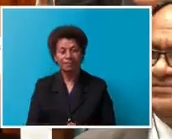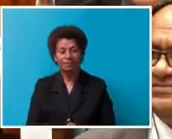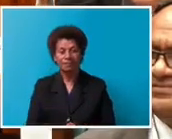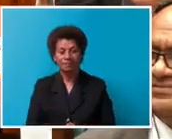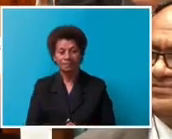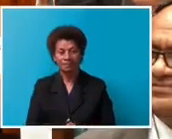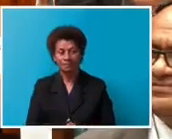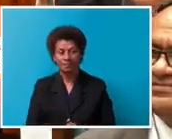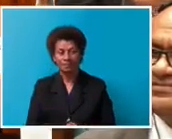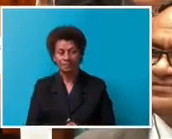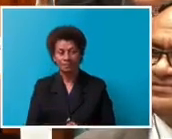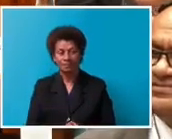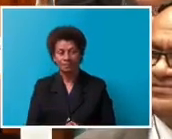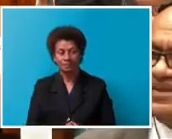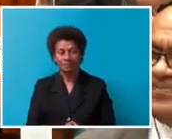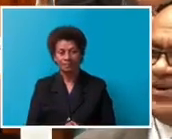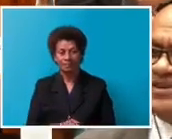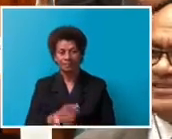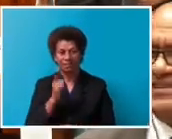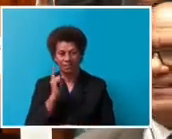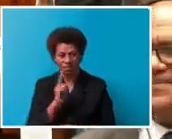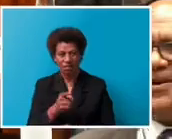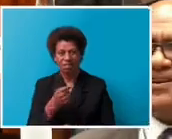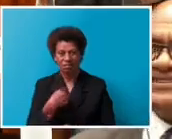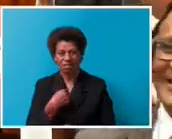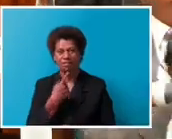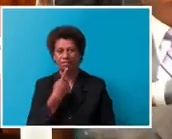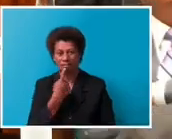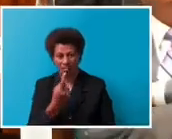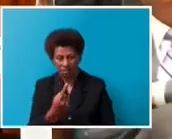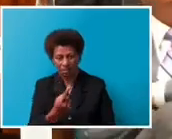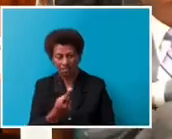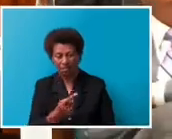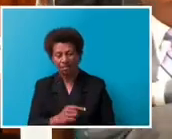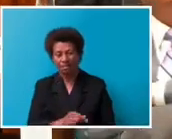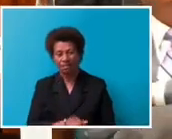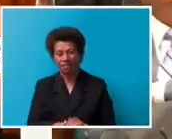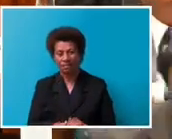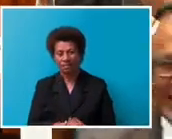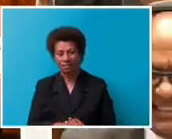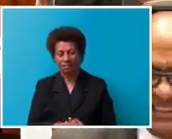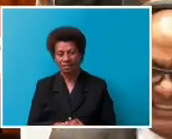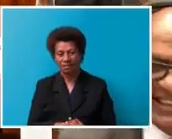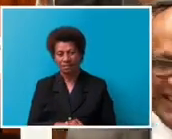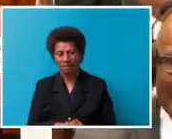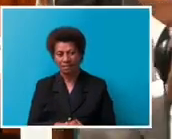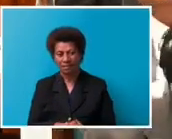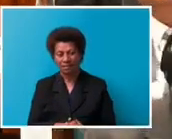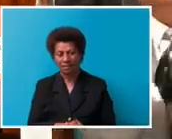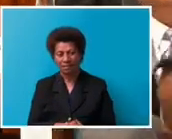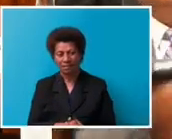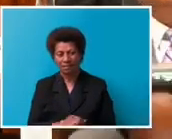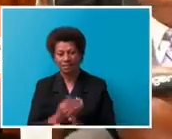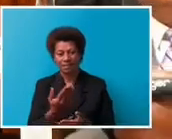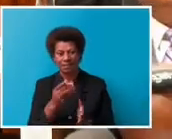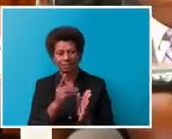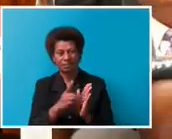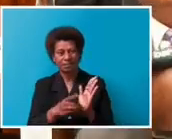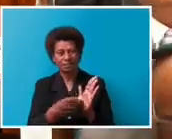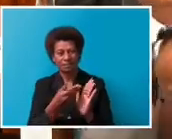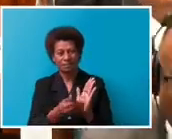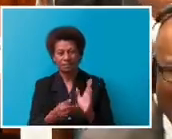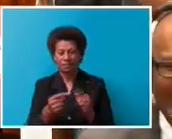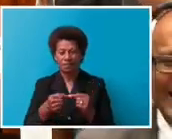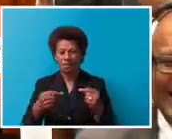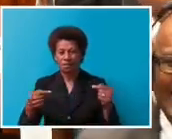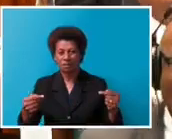this is what I was saying. This is the biggest hypocrisy we've had from the